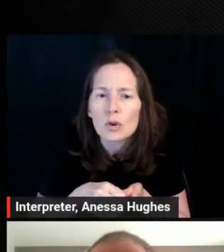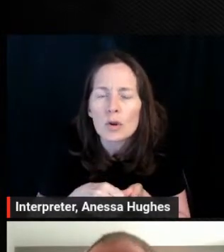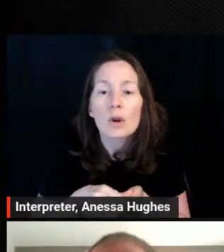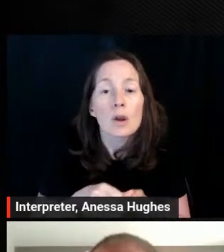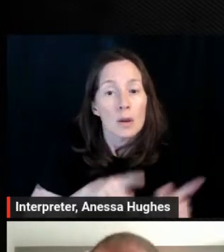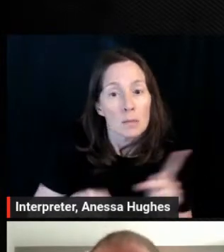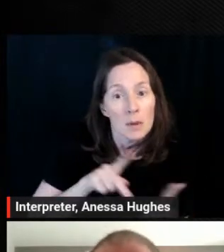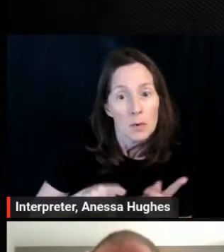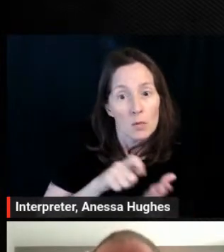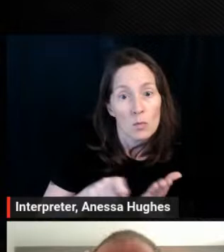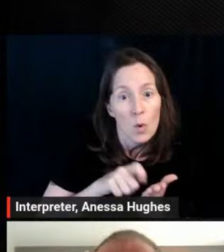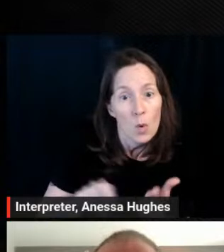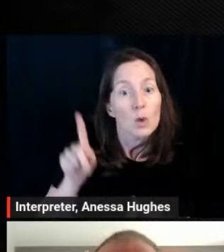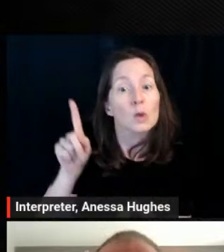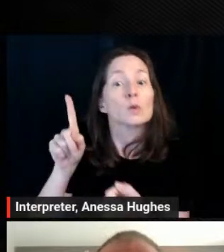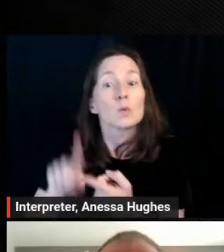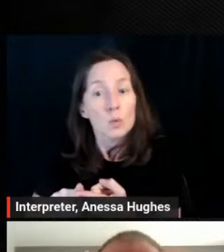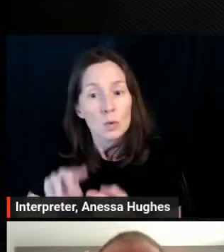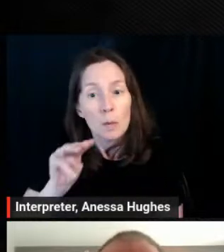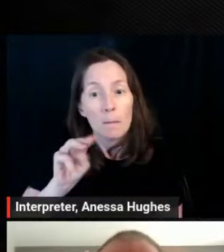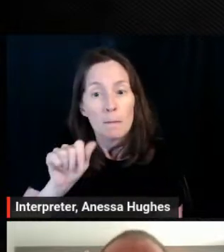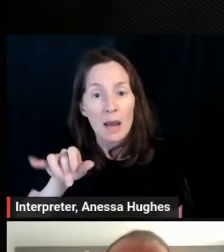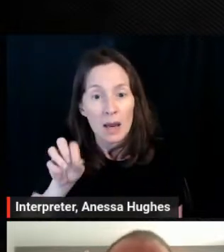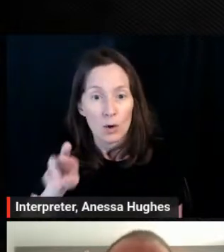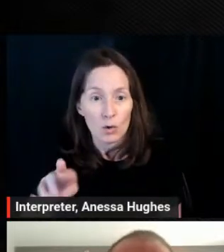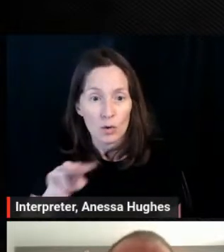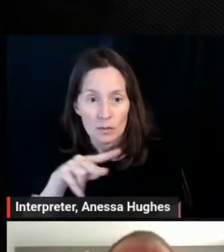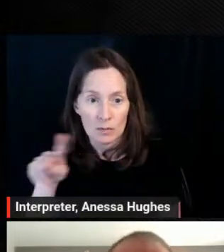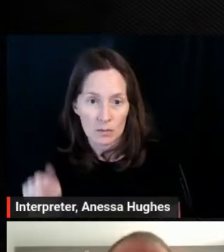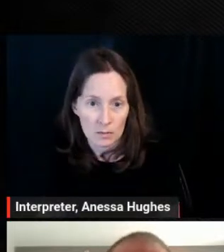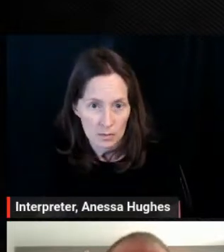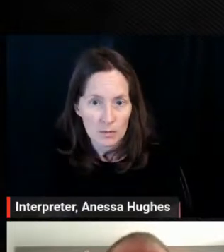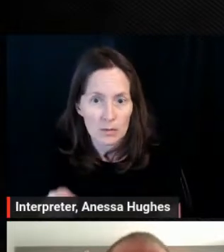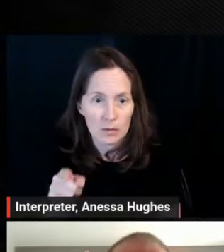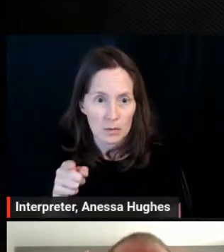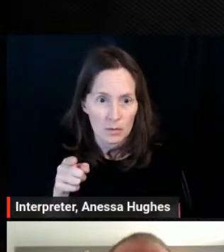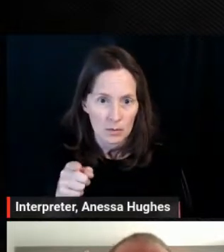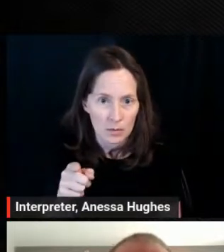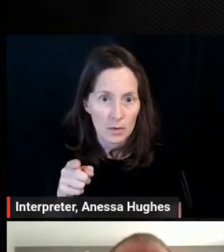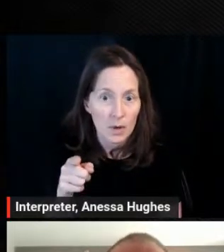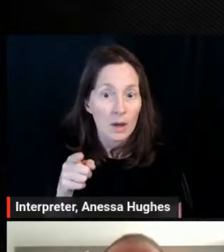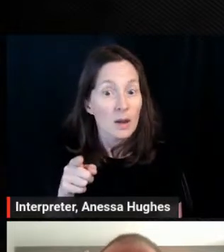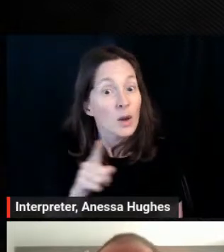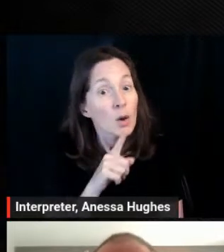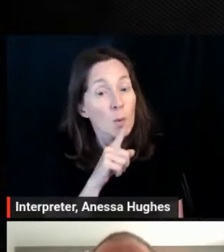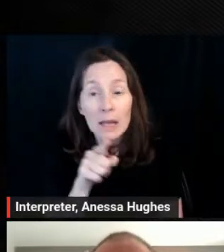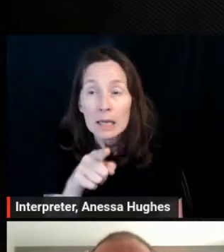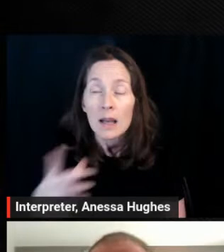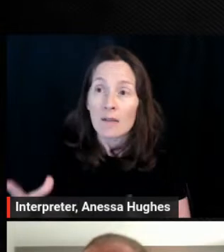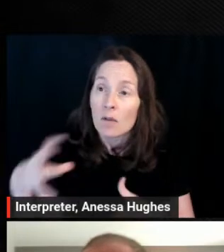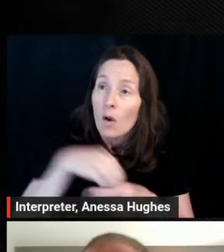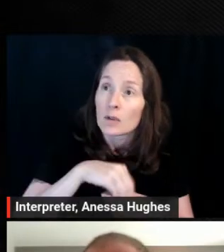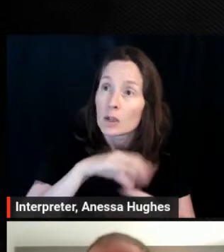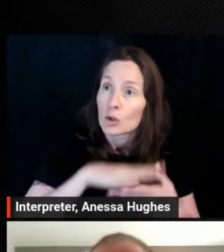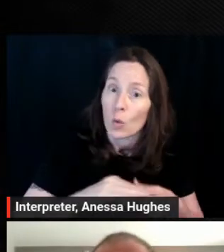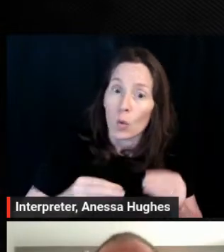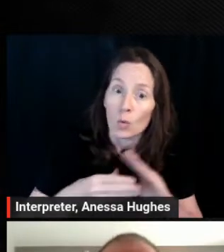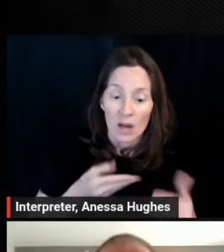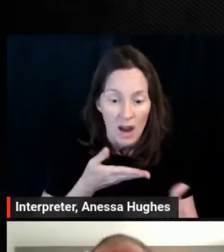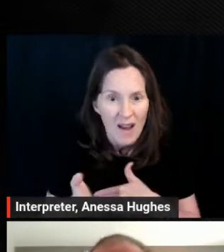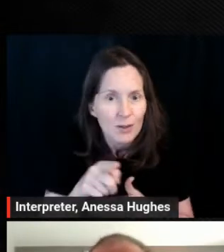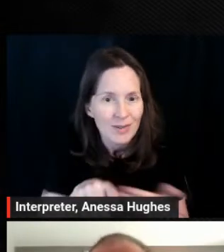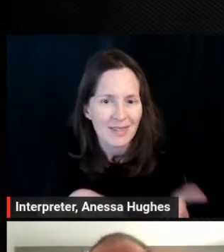who belatedly wades into this story. And I turned to coverage